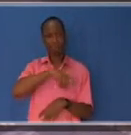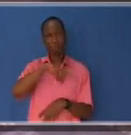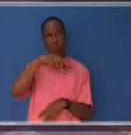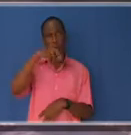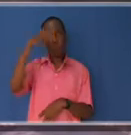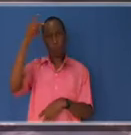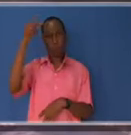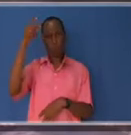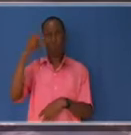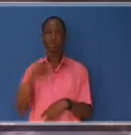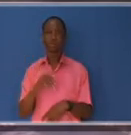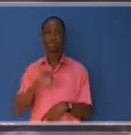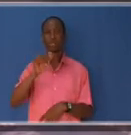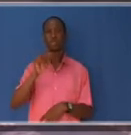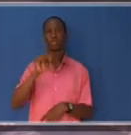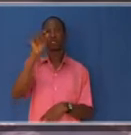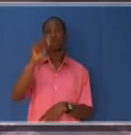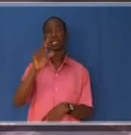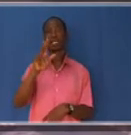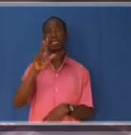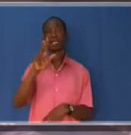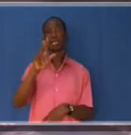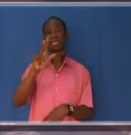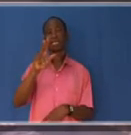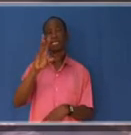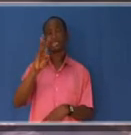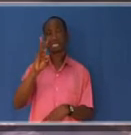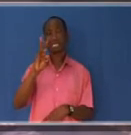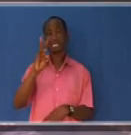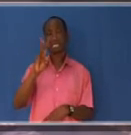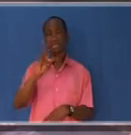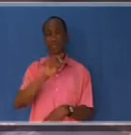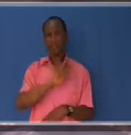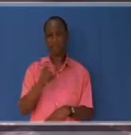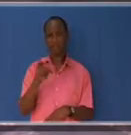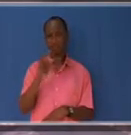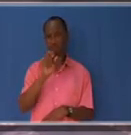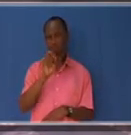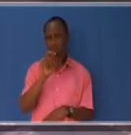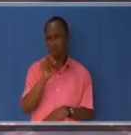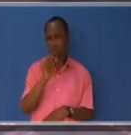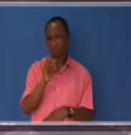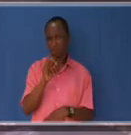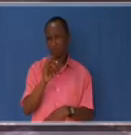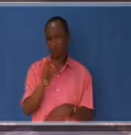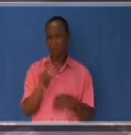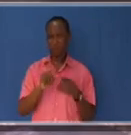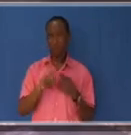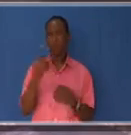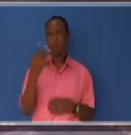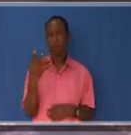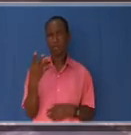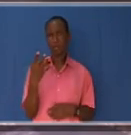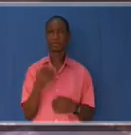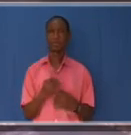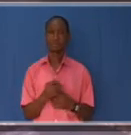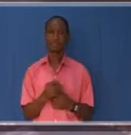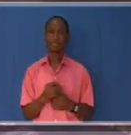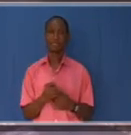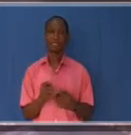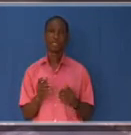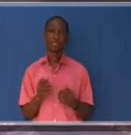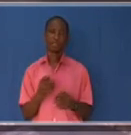se o wonsem pia ka yeso o ka kire nanso o ntumi nje nanso se ono no kare honhom no ba